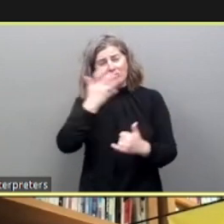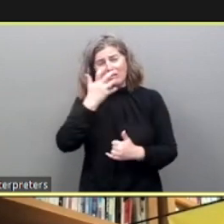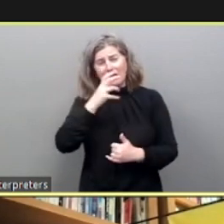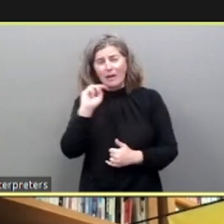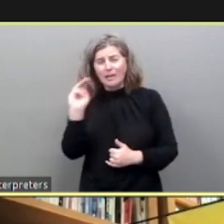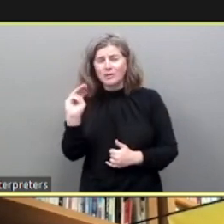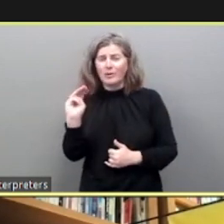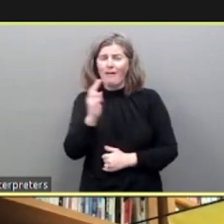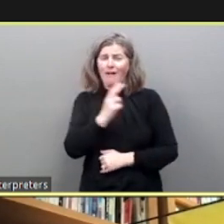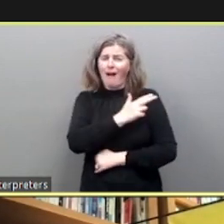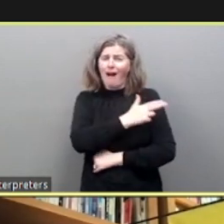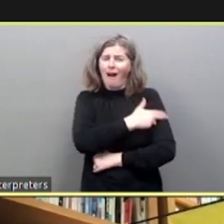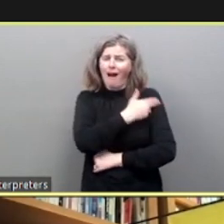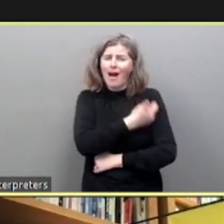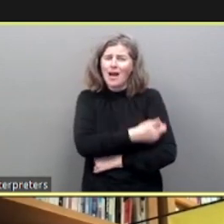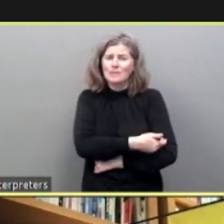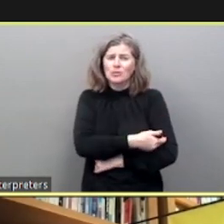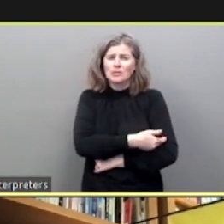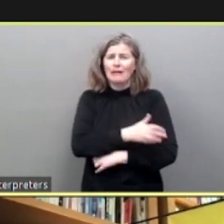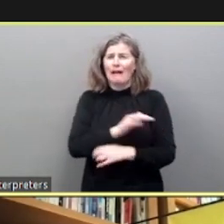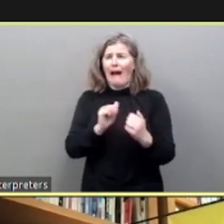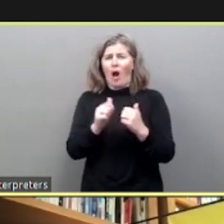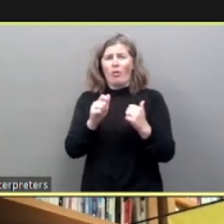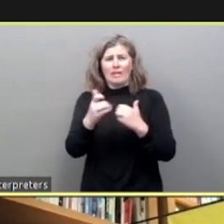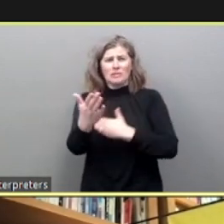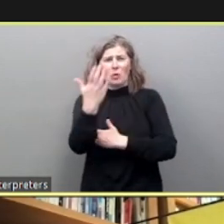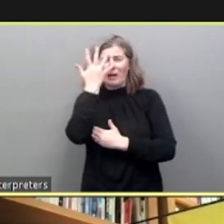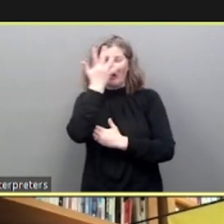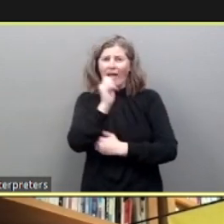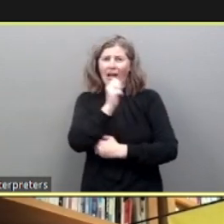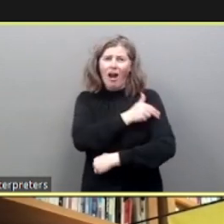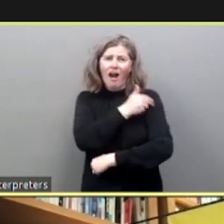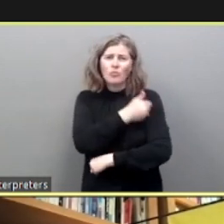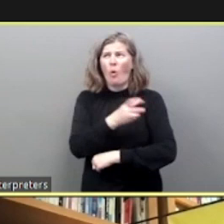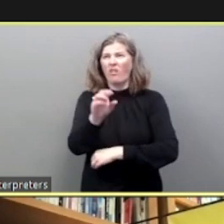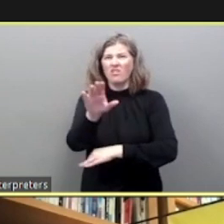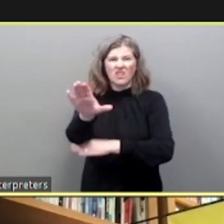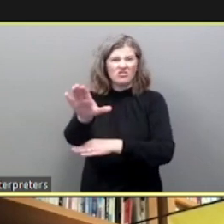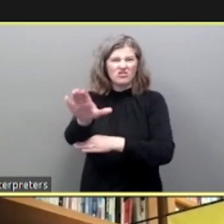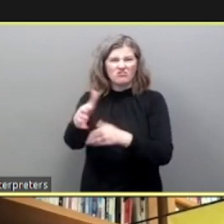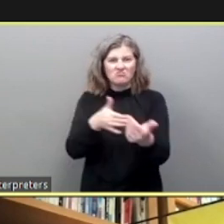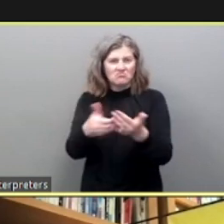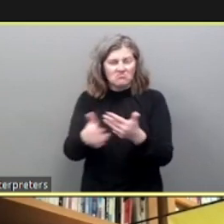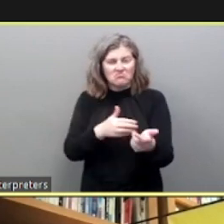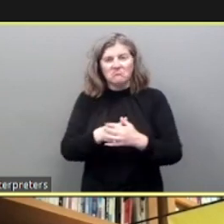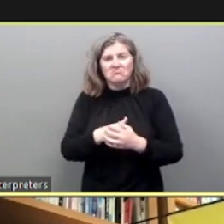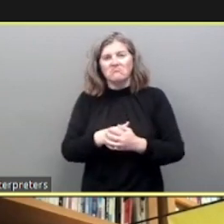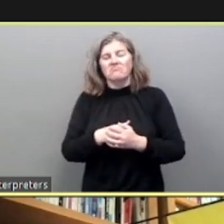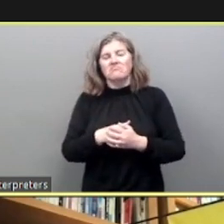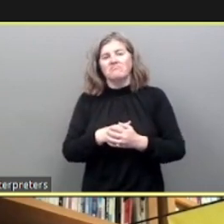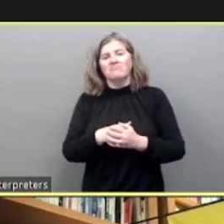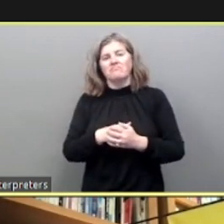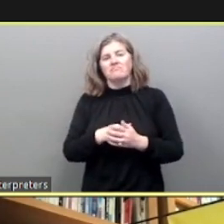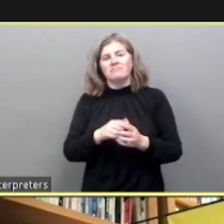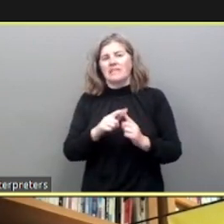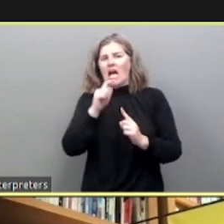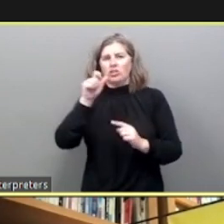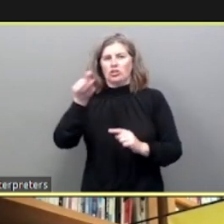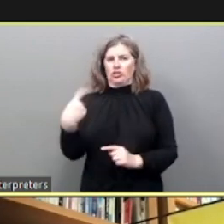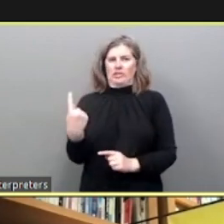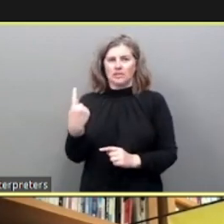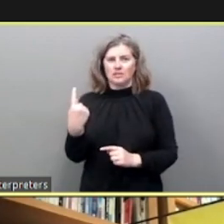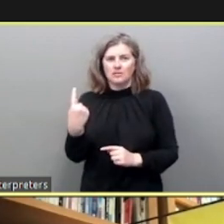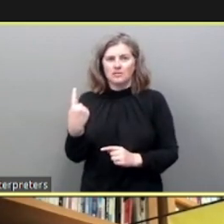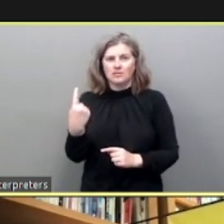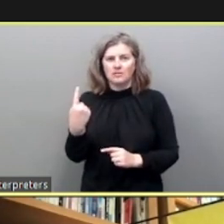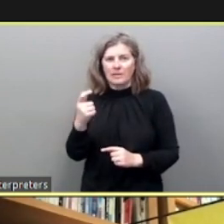not just because of how things are this morning or this afternoon, and not just because